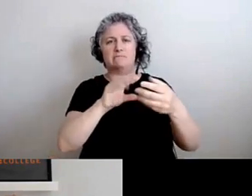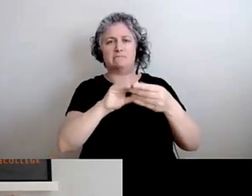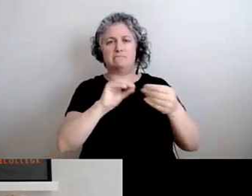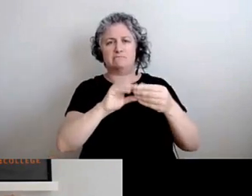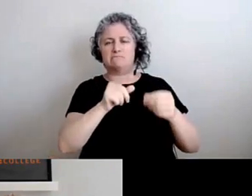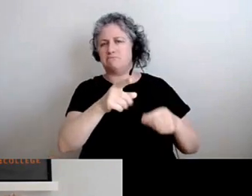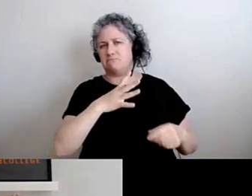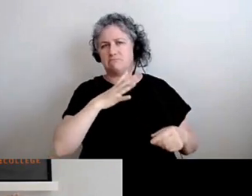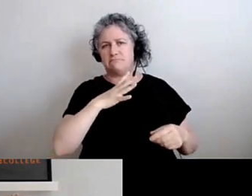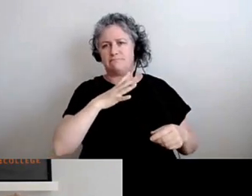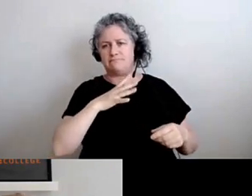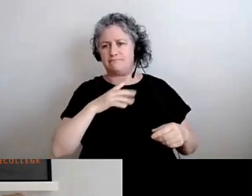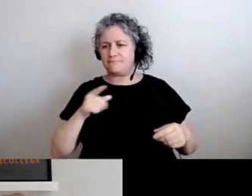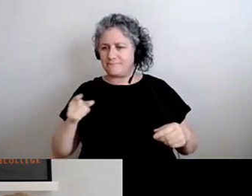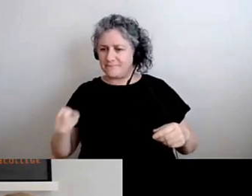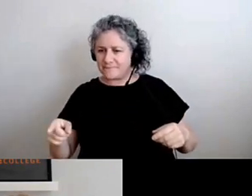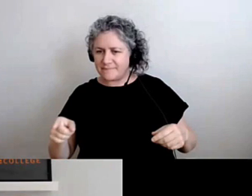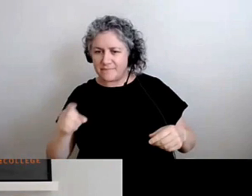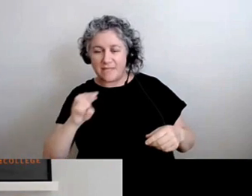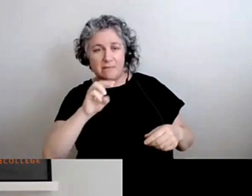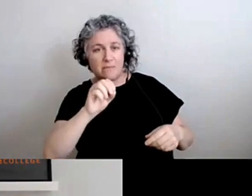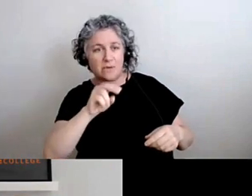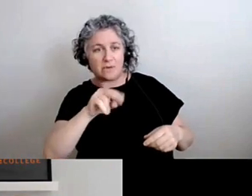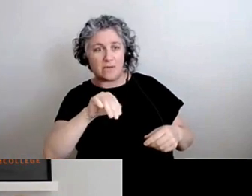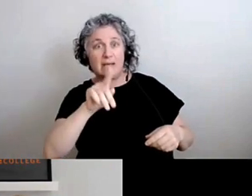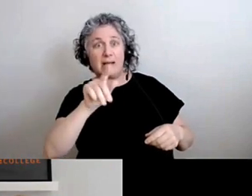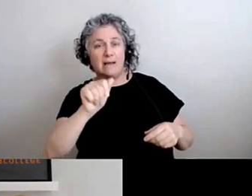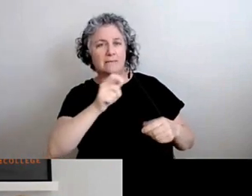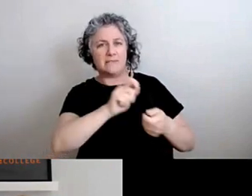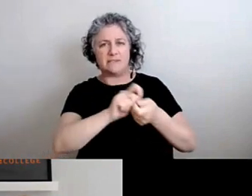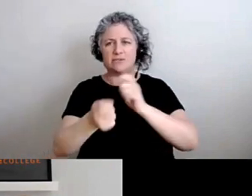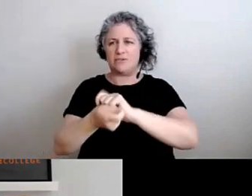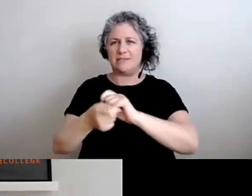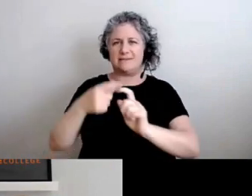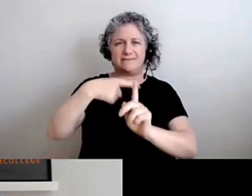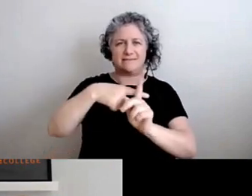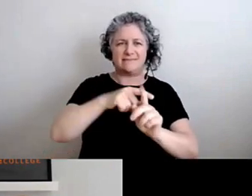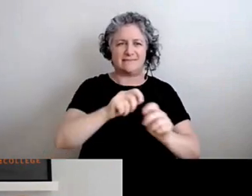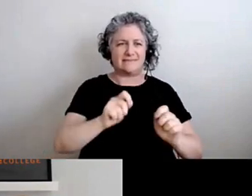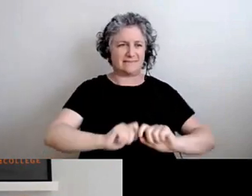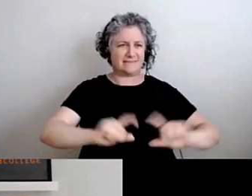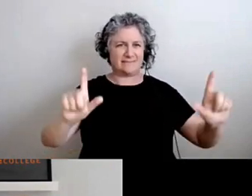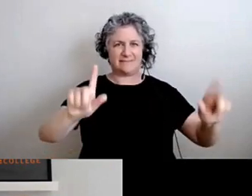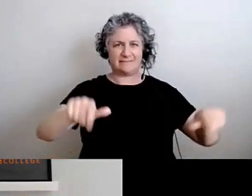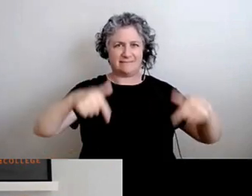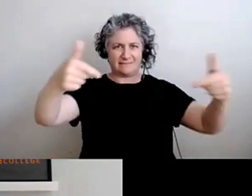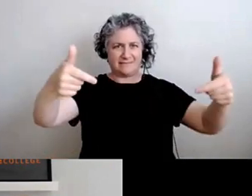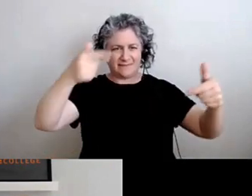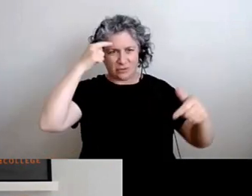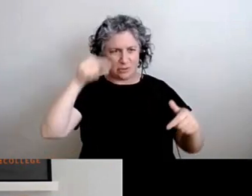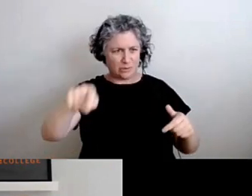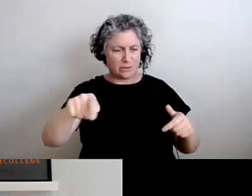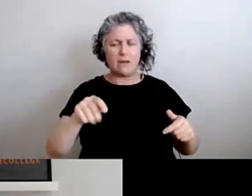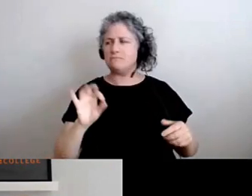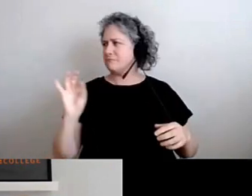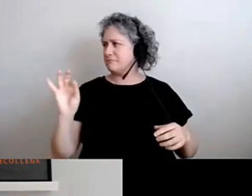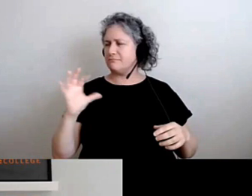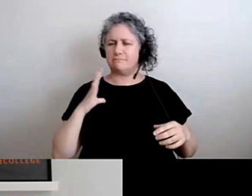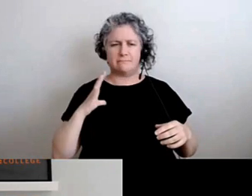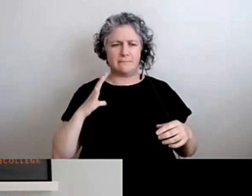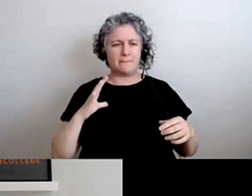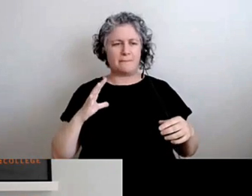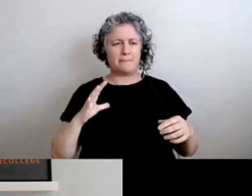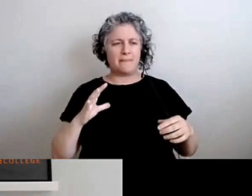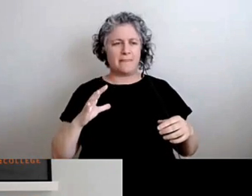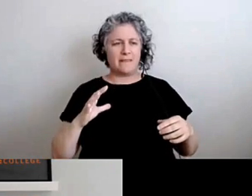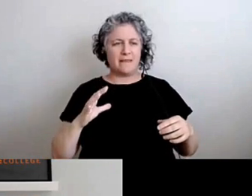Right. I switched the slide for you, Sarah. Sorry, I just wanted to make sure. So once again, Nikki being one of our